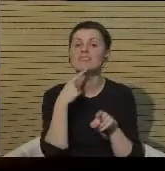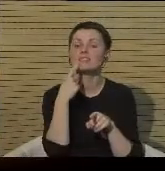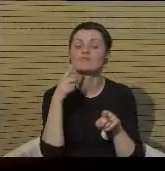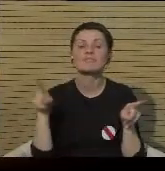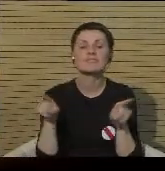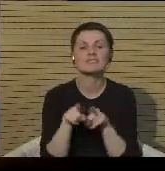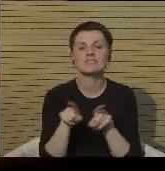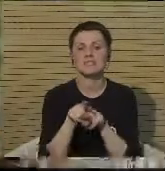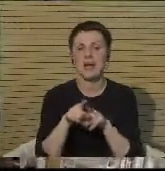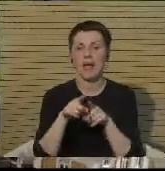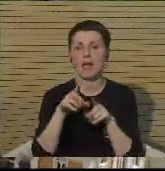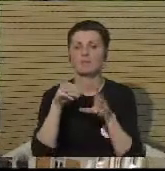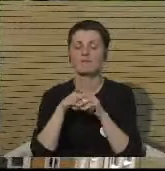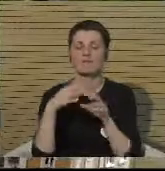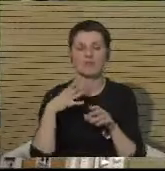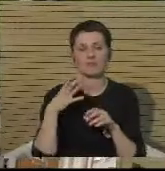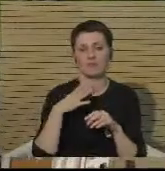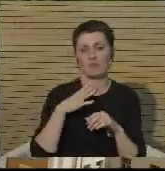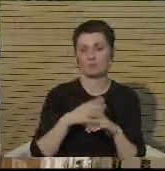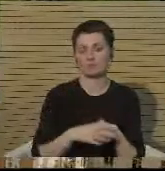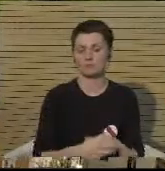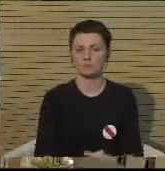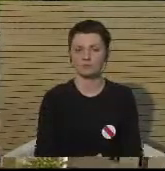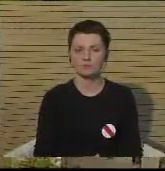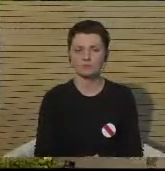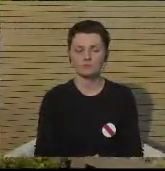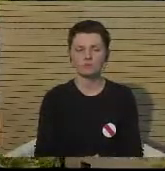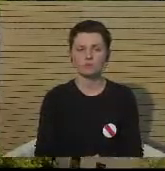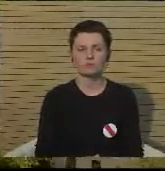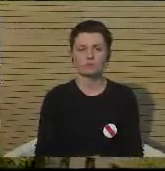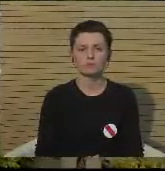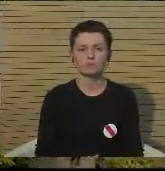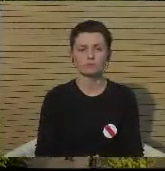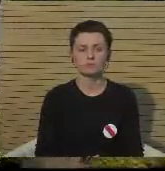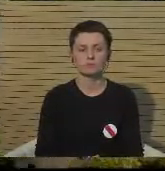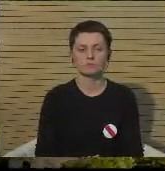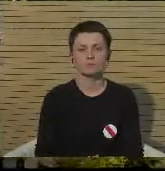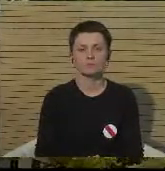language, that we speak the same language of values.